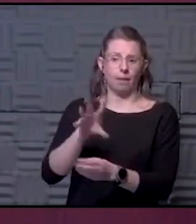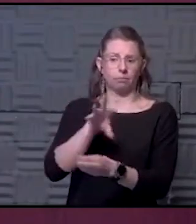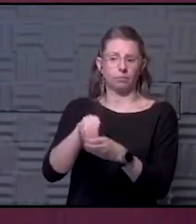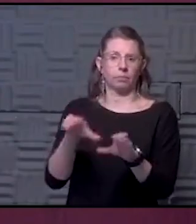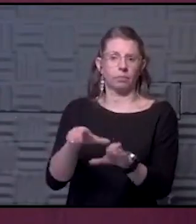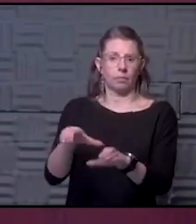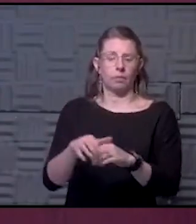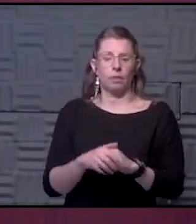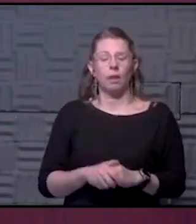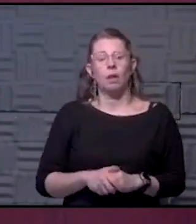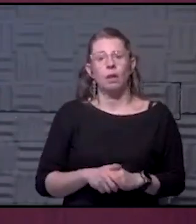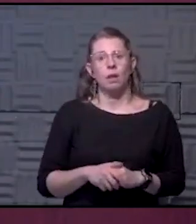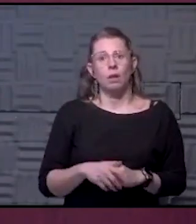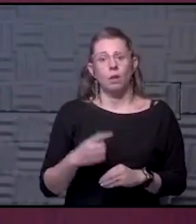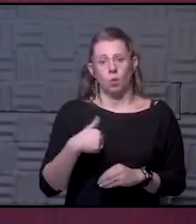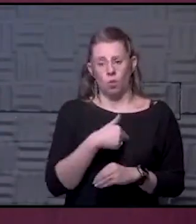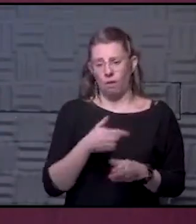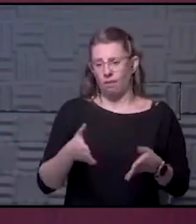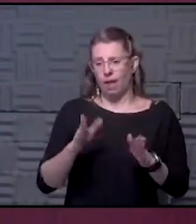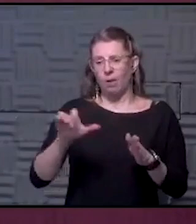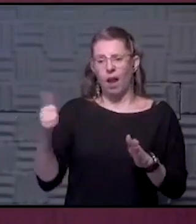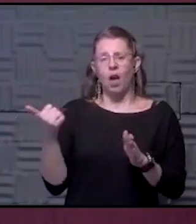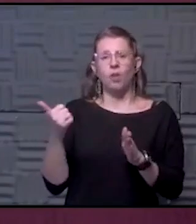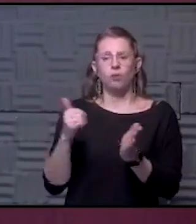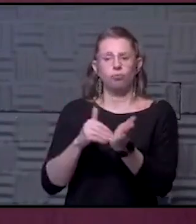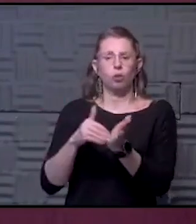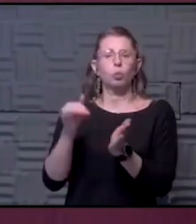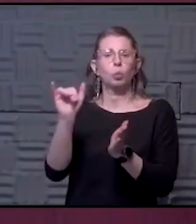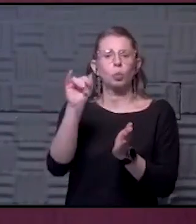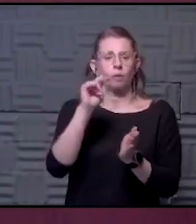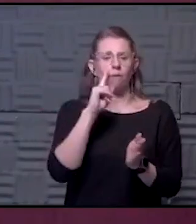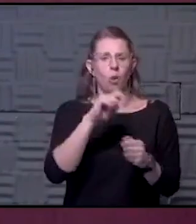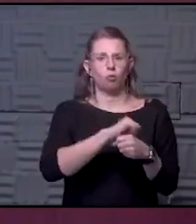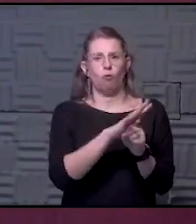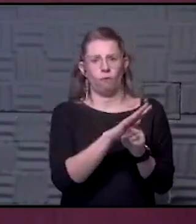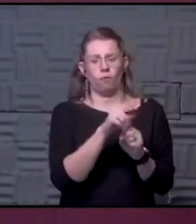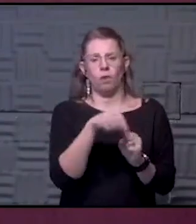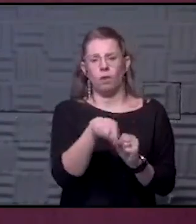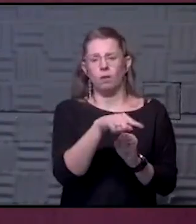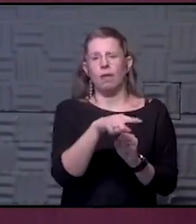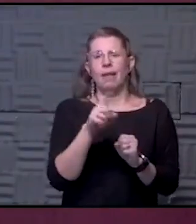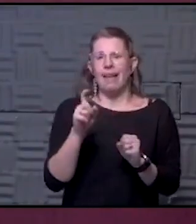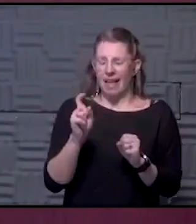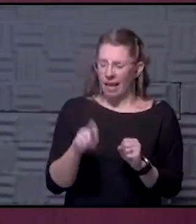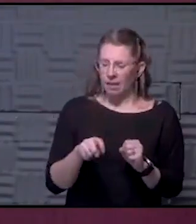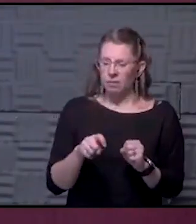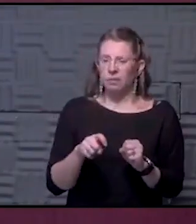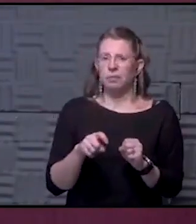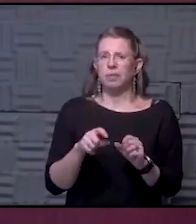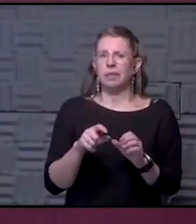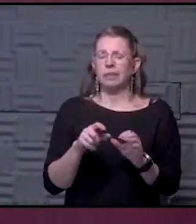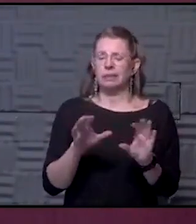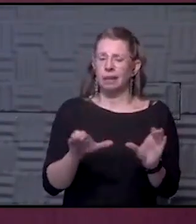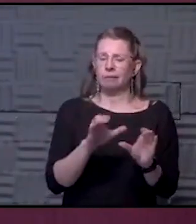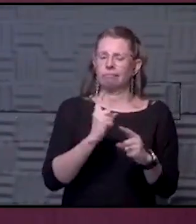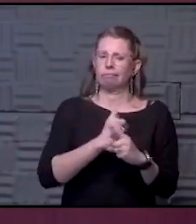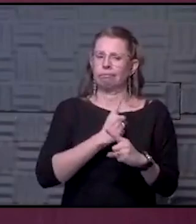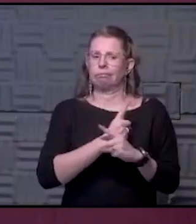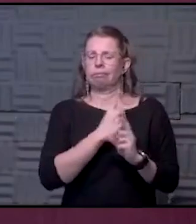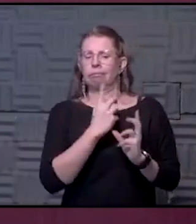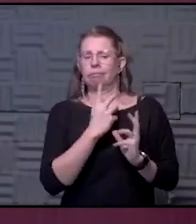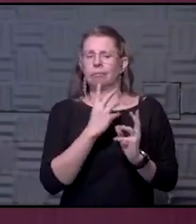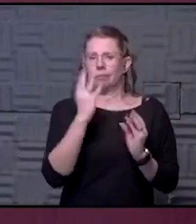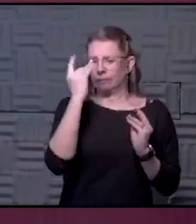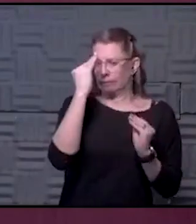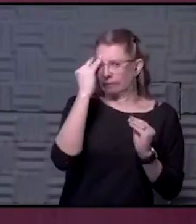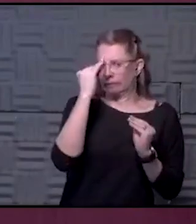an MD or DO. We're allowing, you know, other providers because it's one of those that it has to be done very comprehensively in